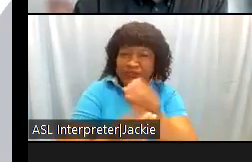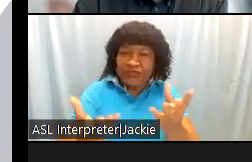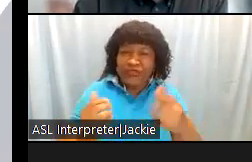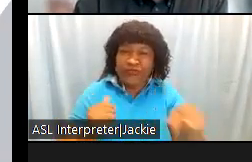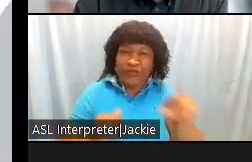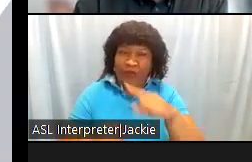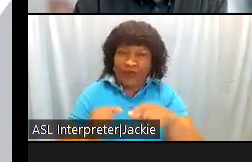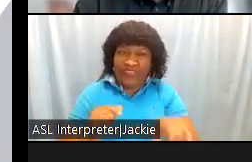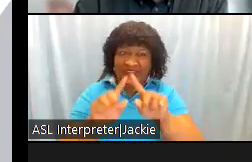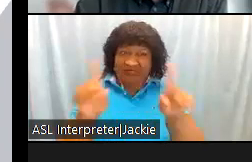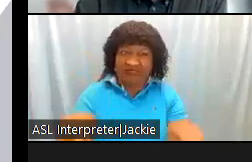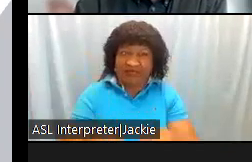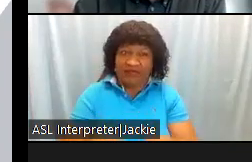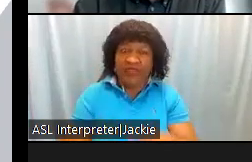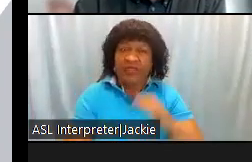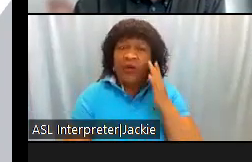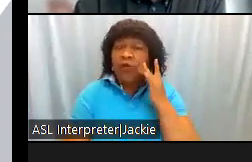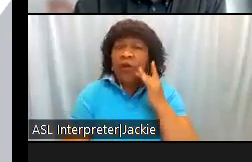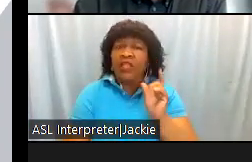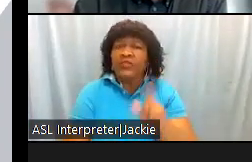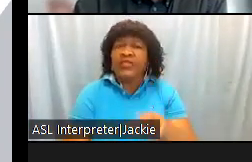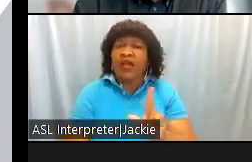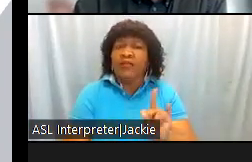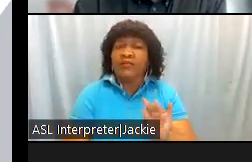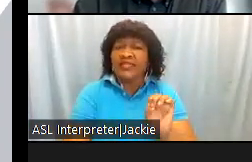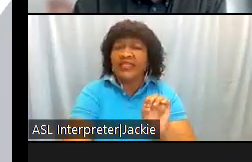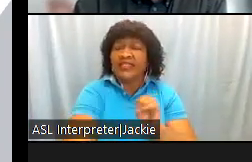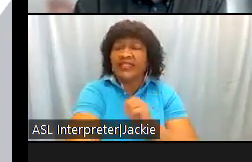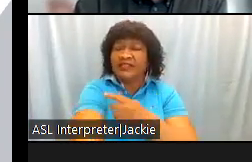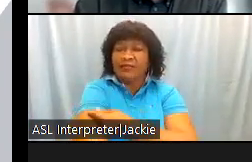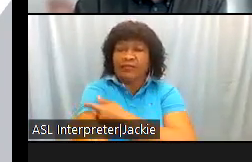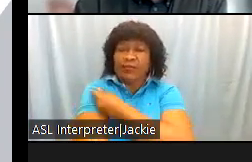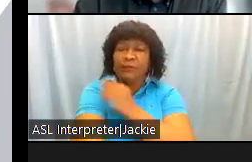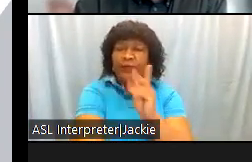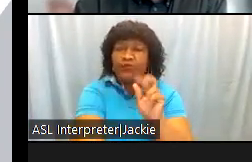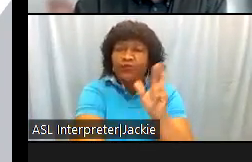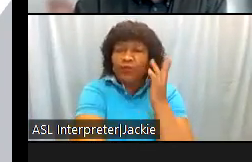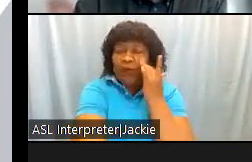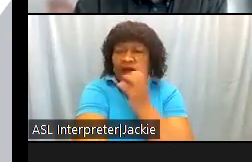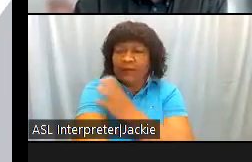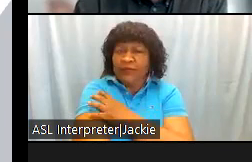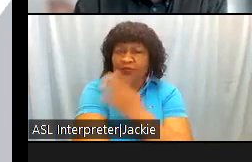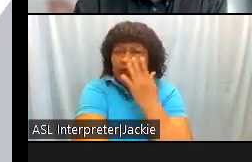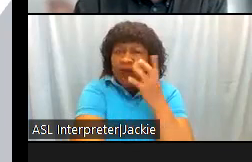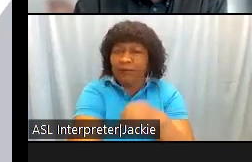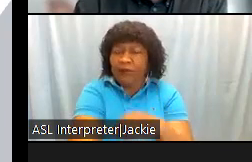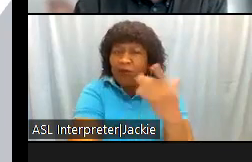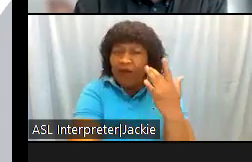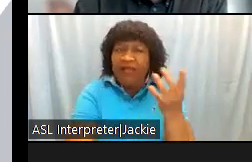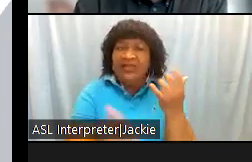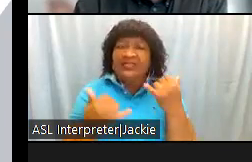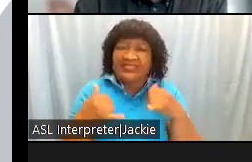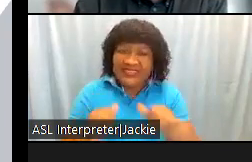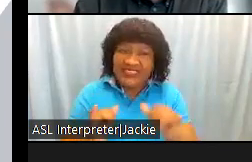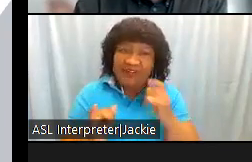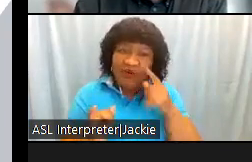information around this. So why do we need an updated booster vaccine? Really still for, and